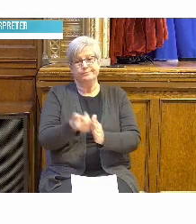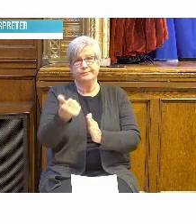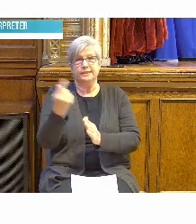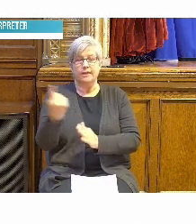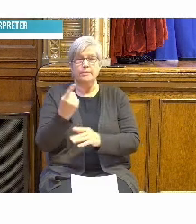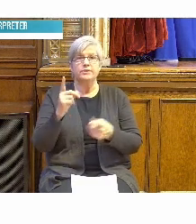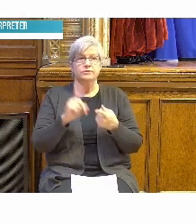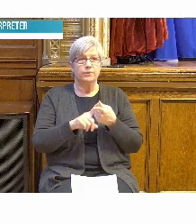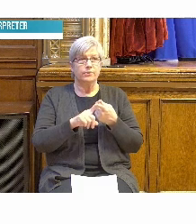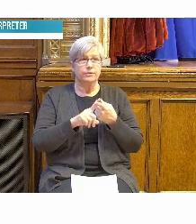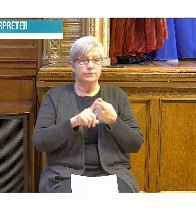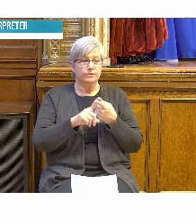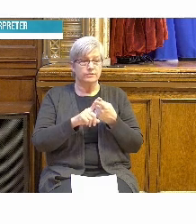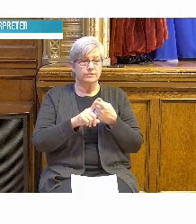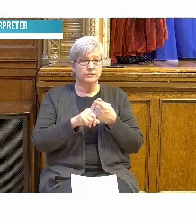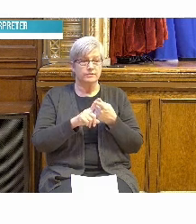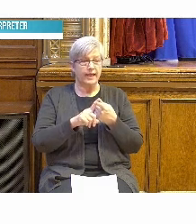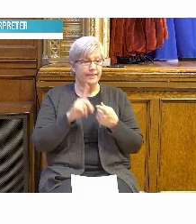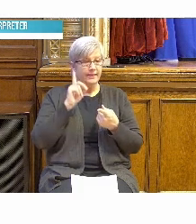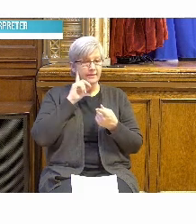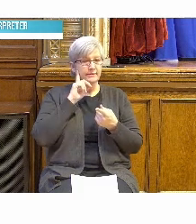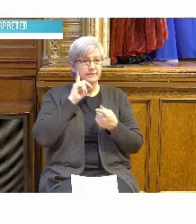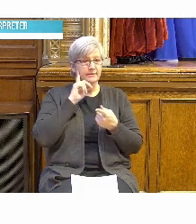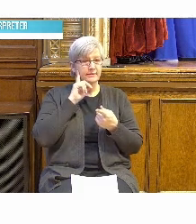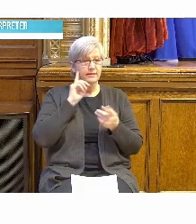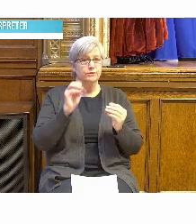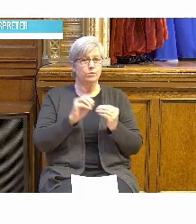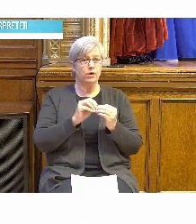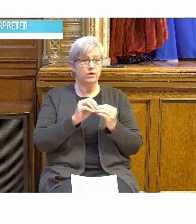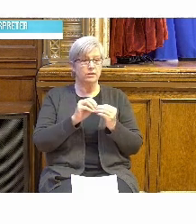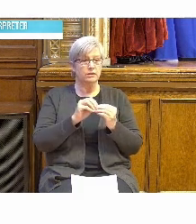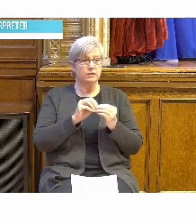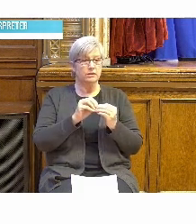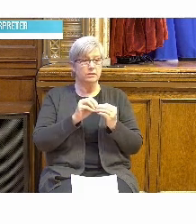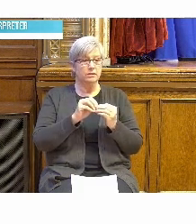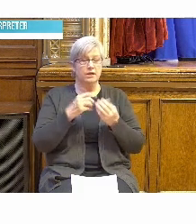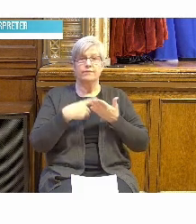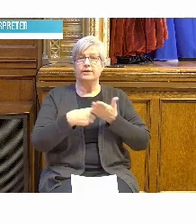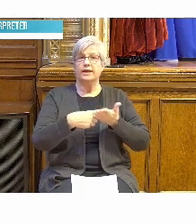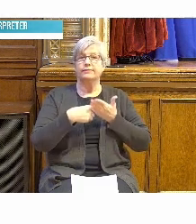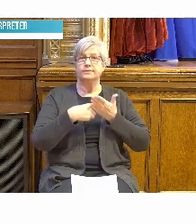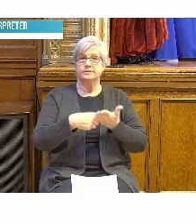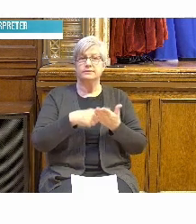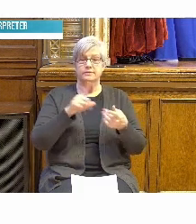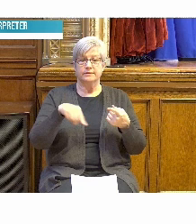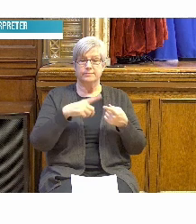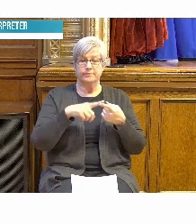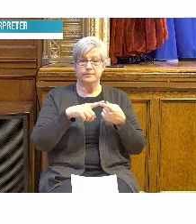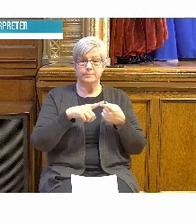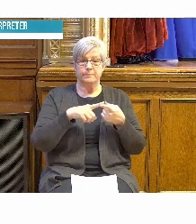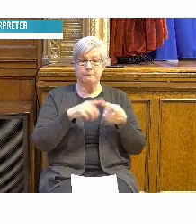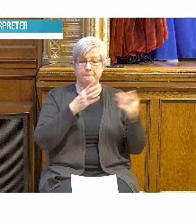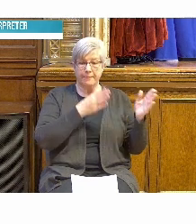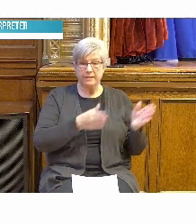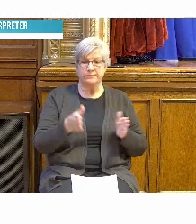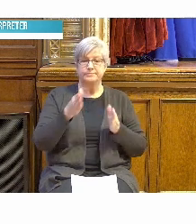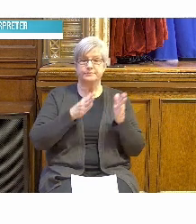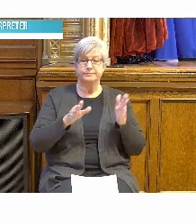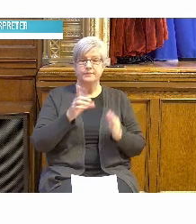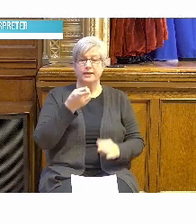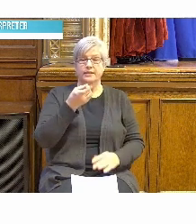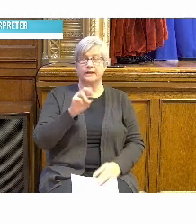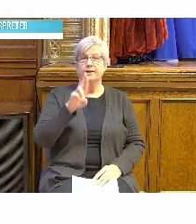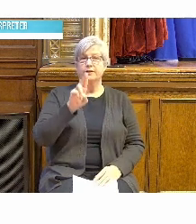so I think it's more of a conversation about the planning that Dr. Daniels